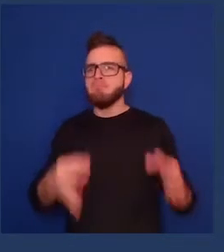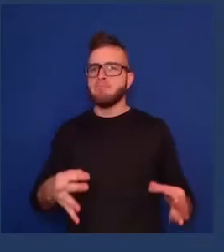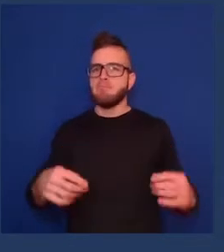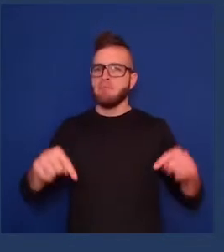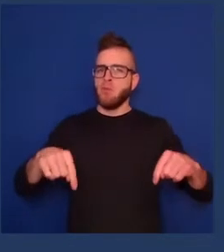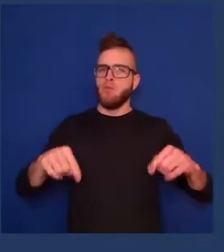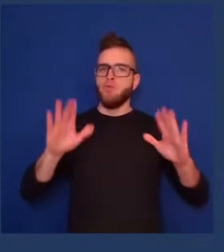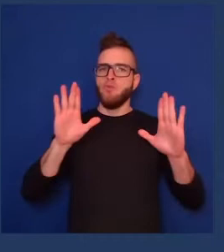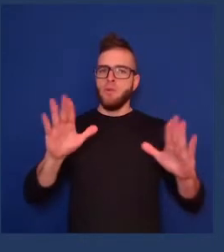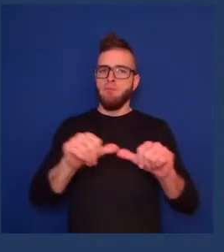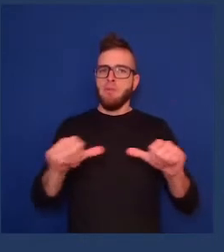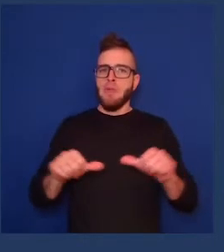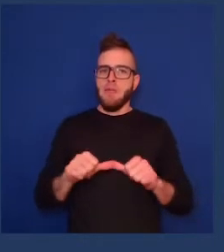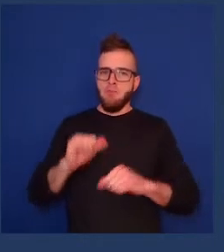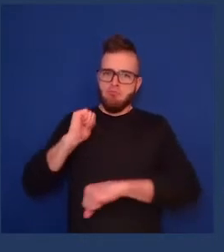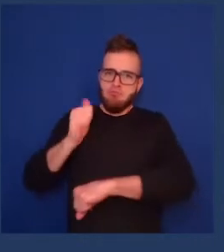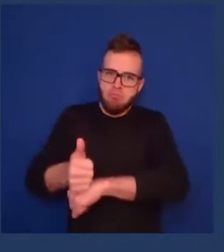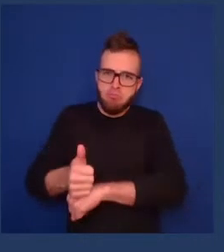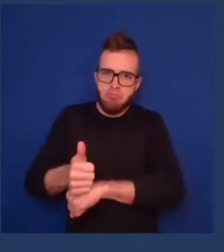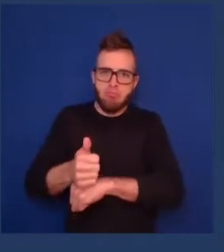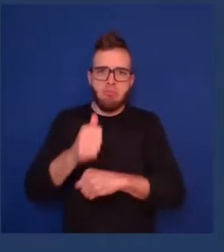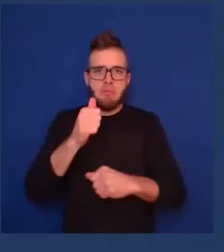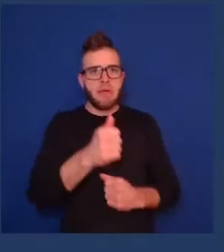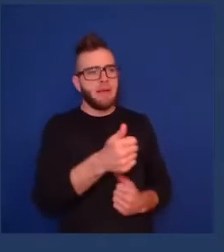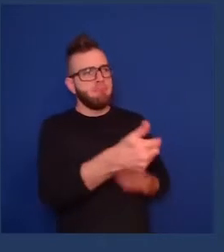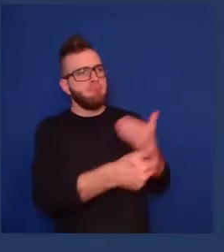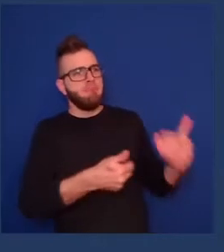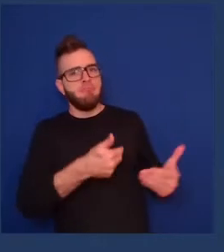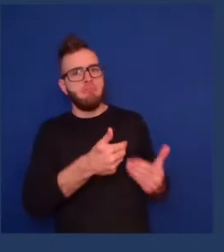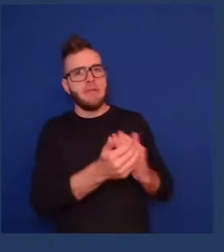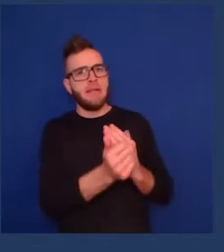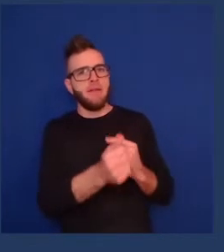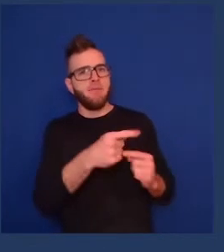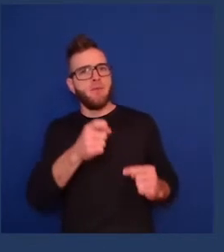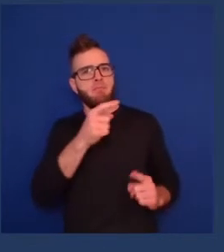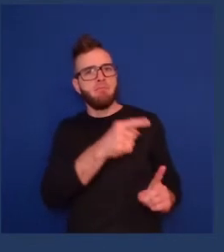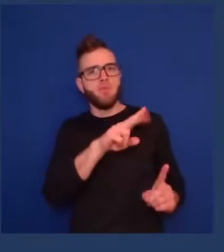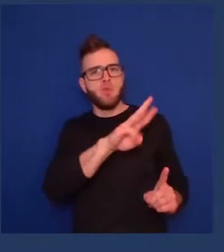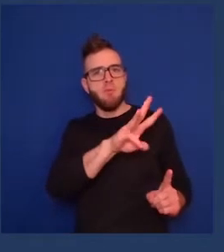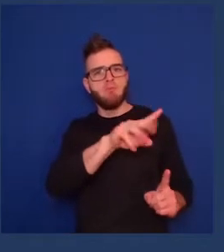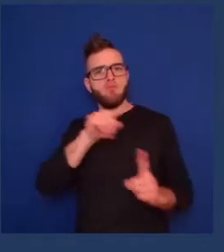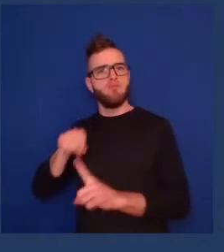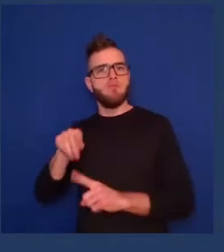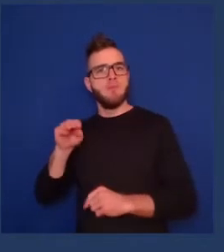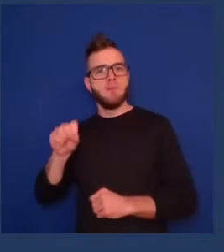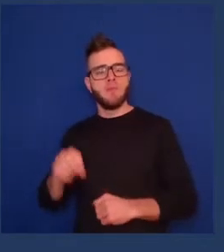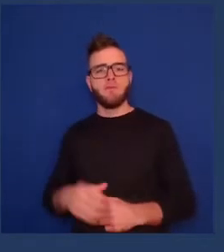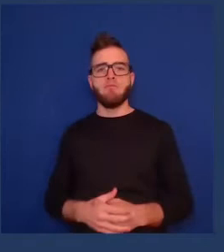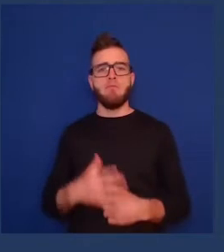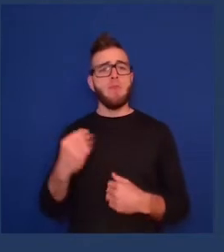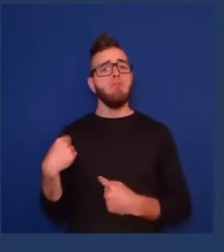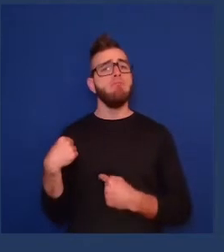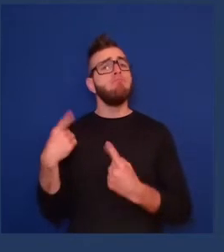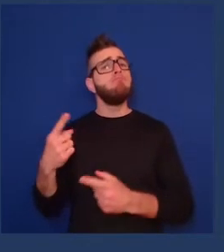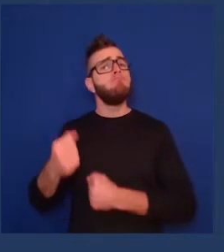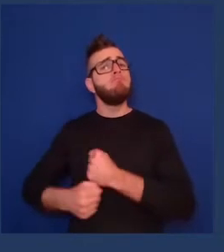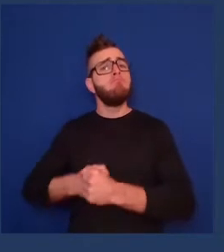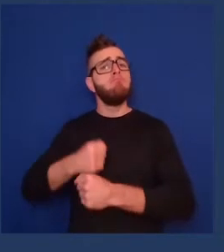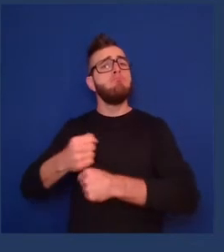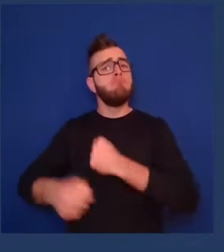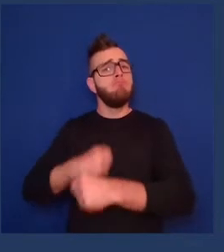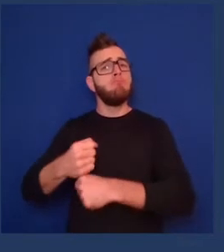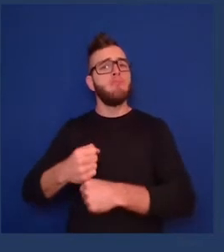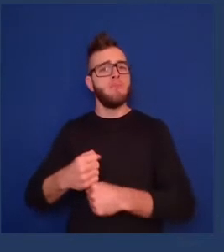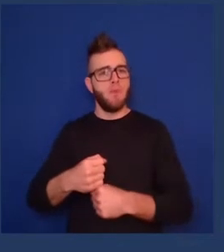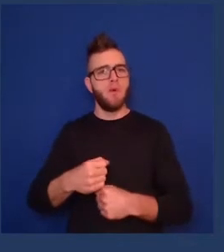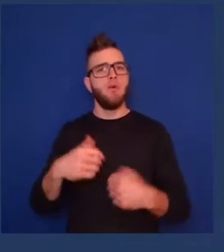that this was the right place for them to attract talent for Microsoft. And one of the things we found over the years is